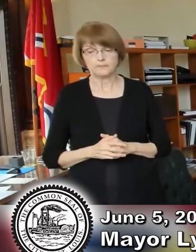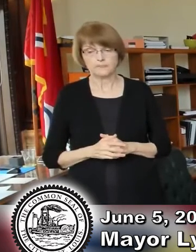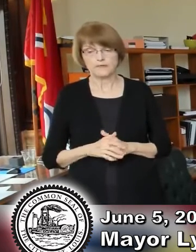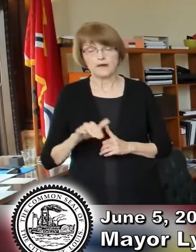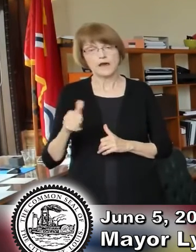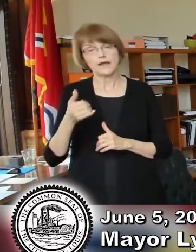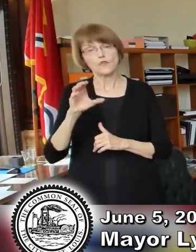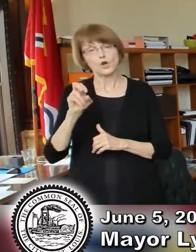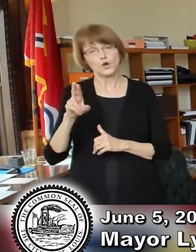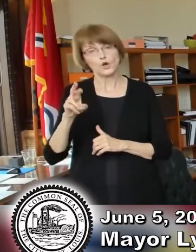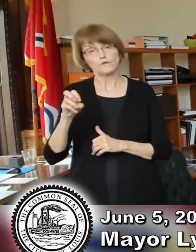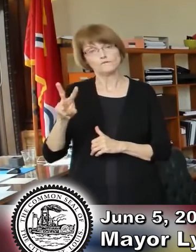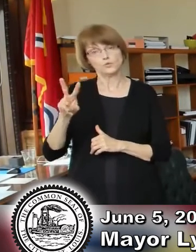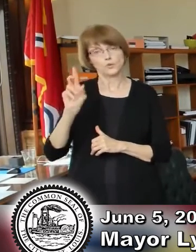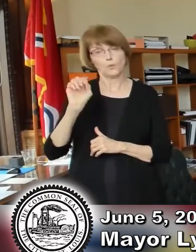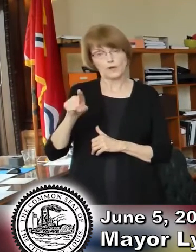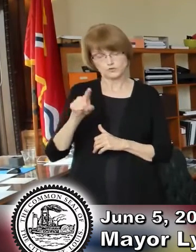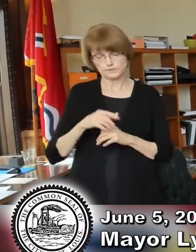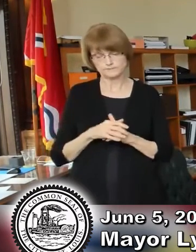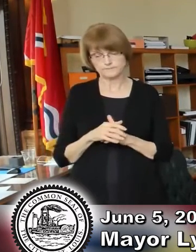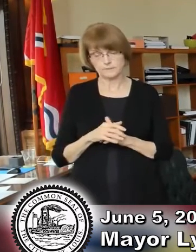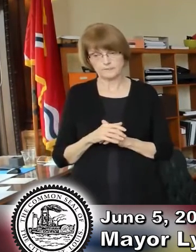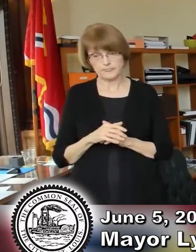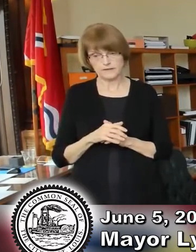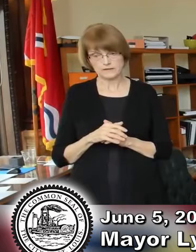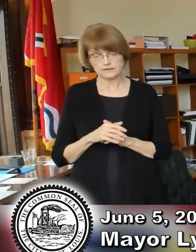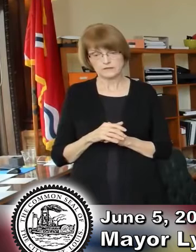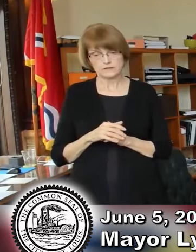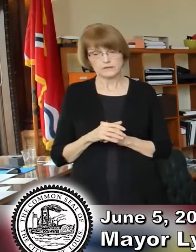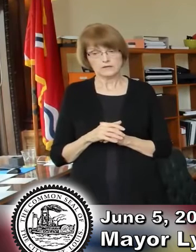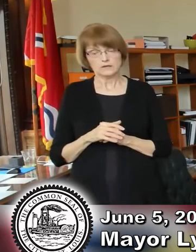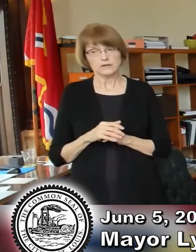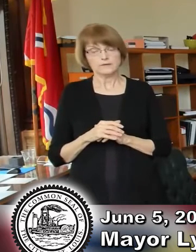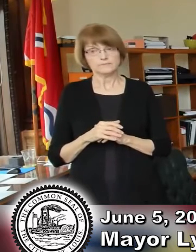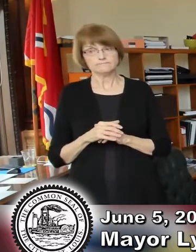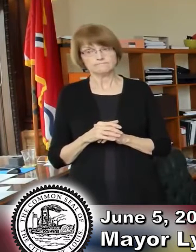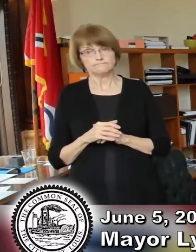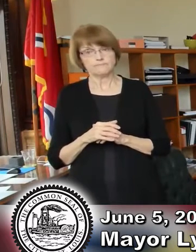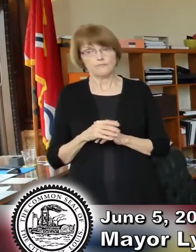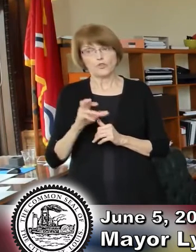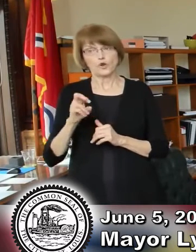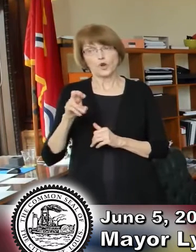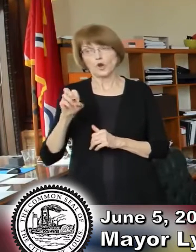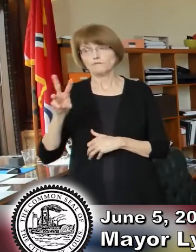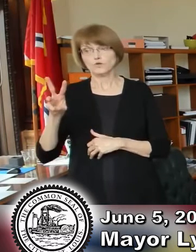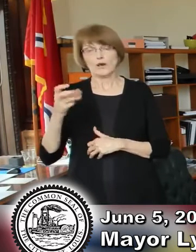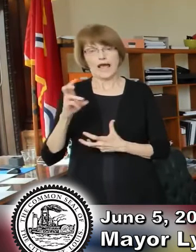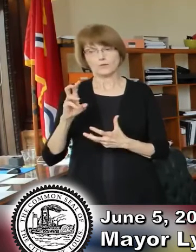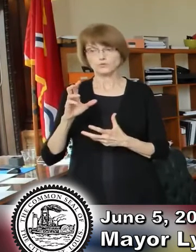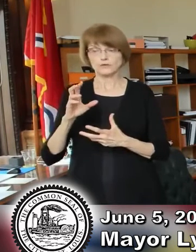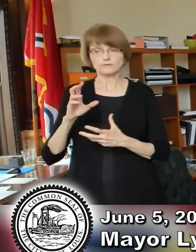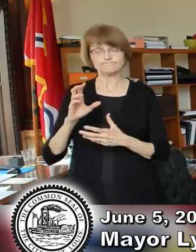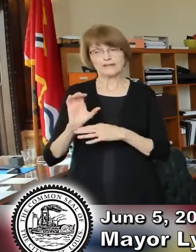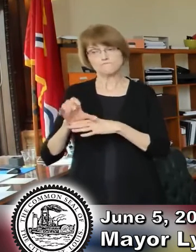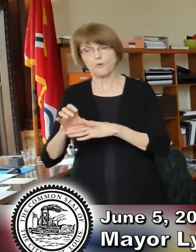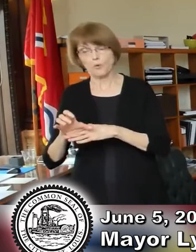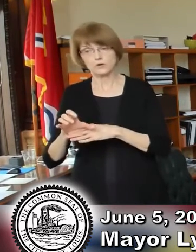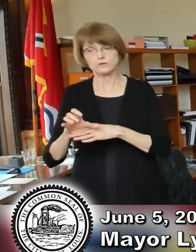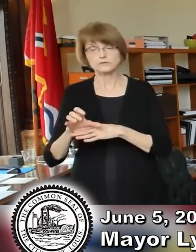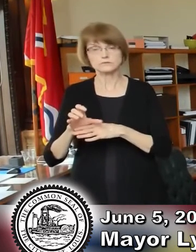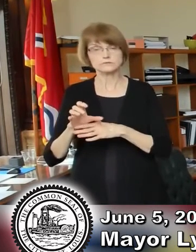curfew question, Mayor. How are police choosing to enforce this, and who they stop and